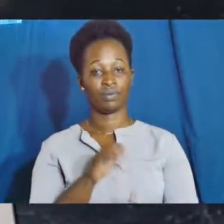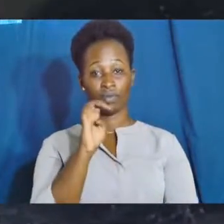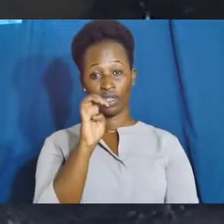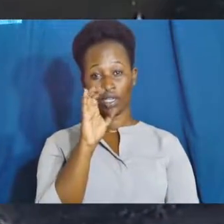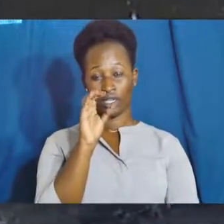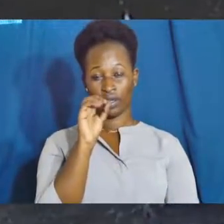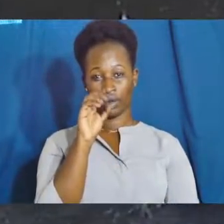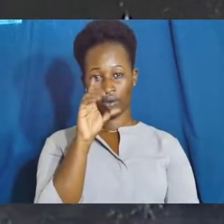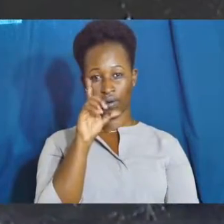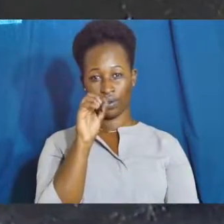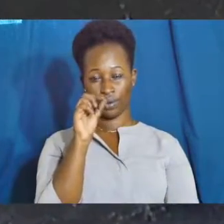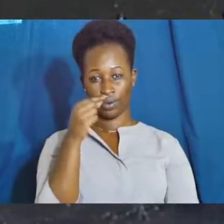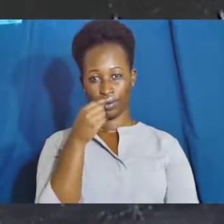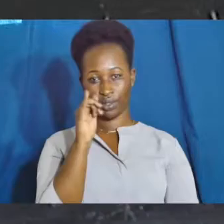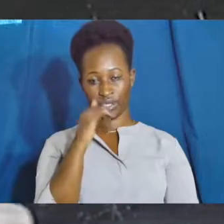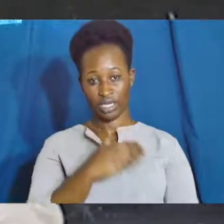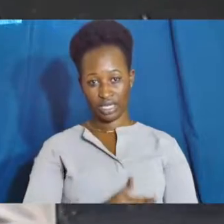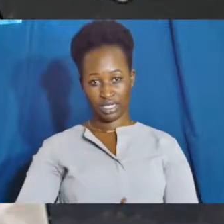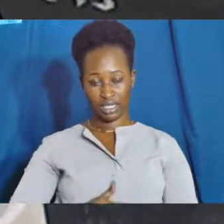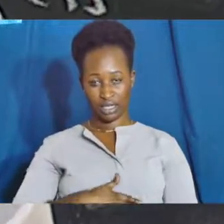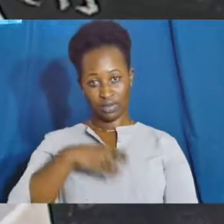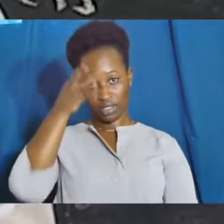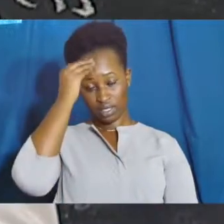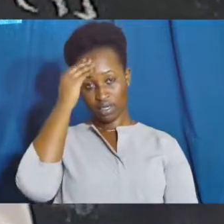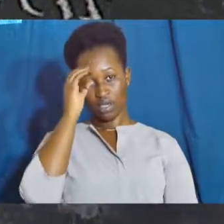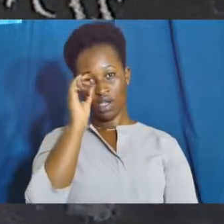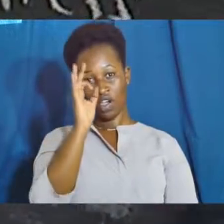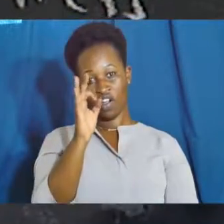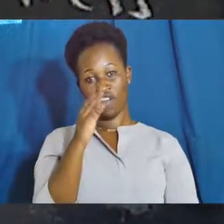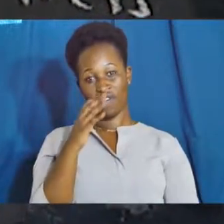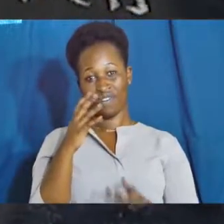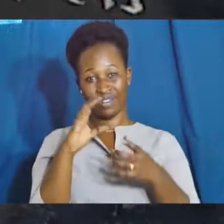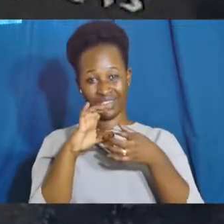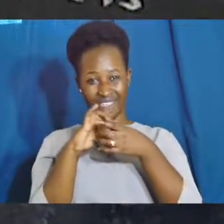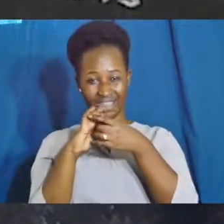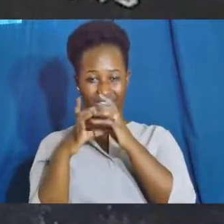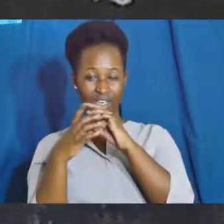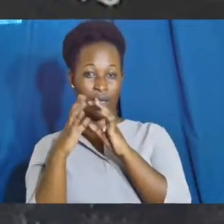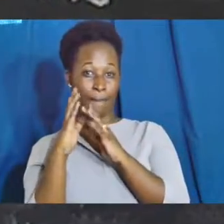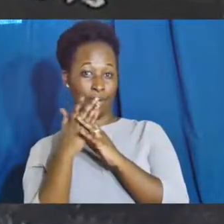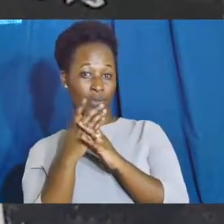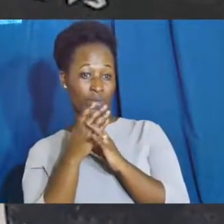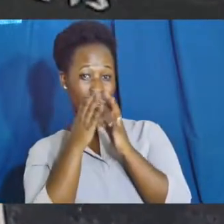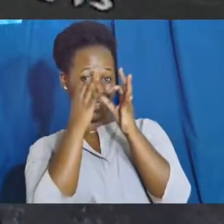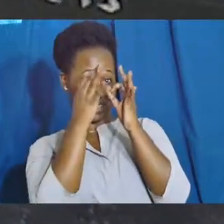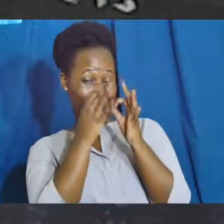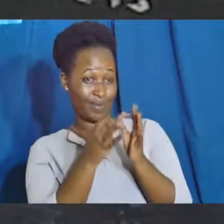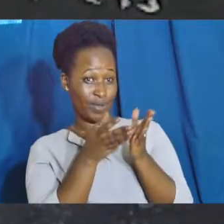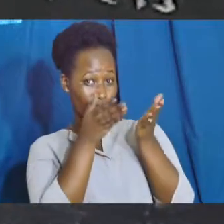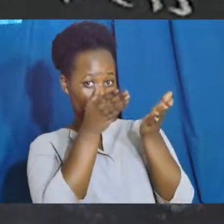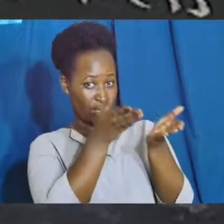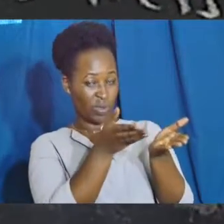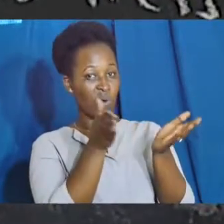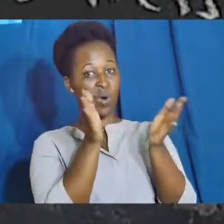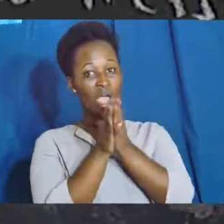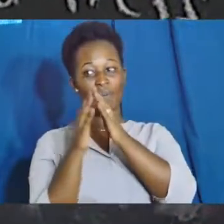Ecology is the scientific study of the interaction between living organisms and the